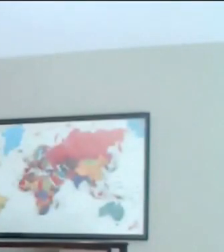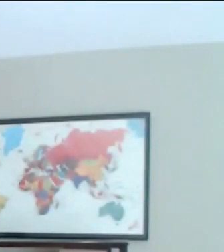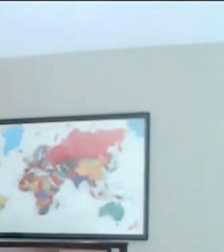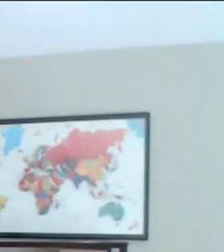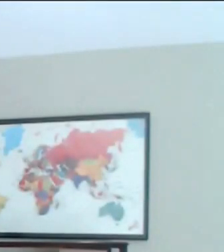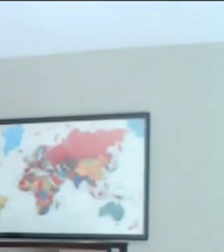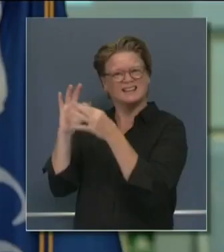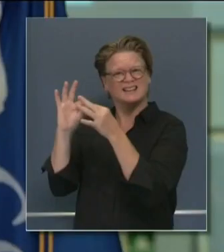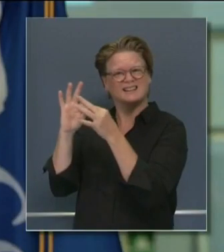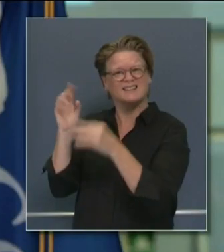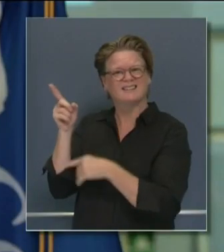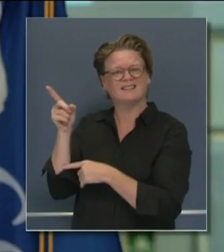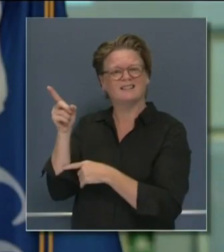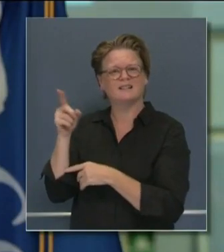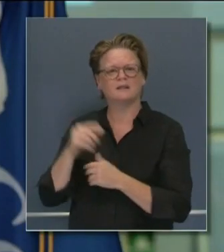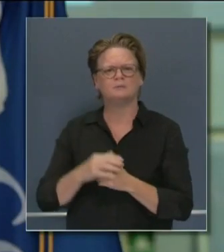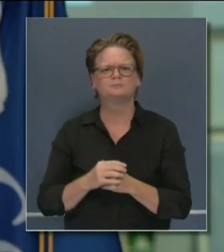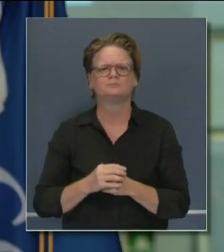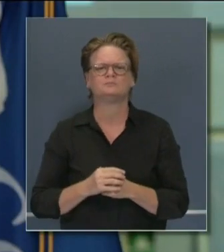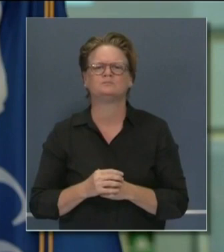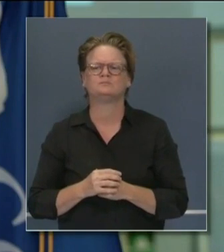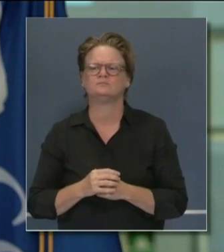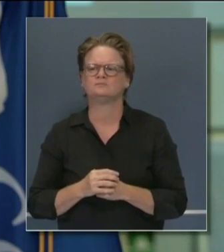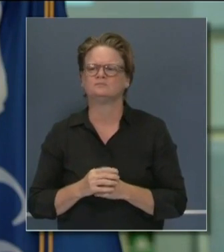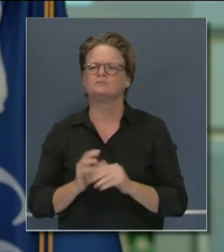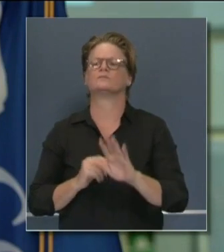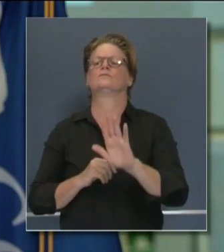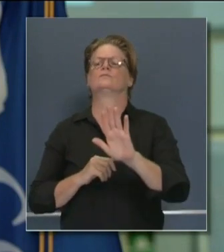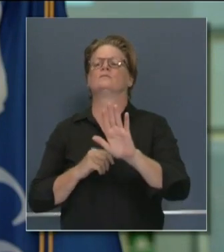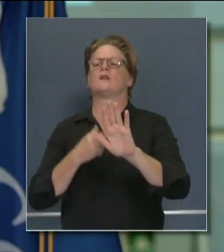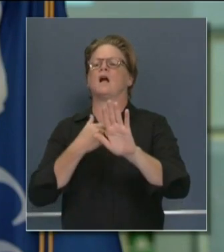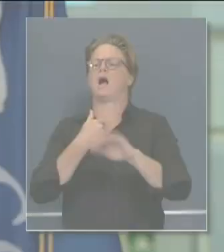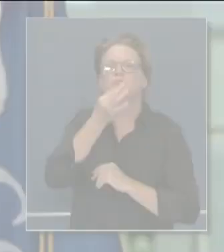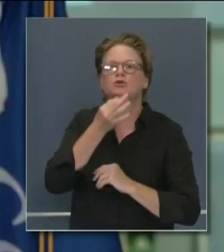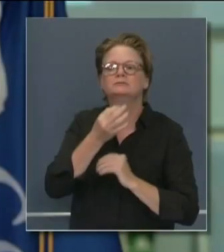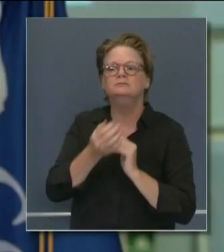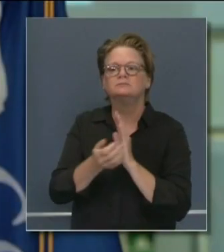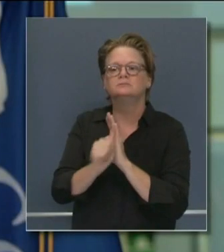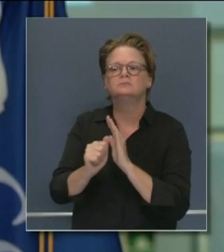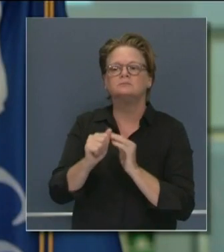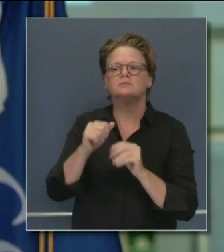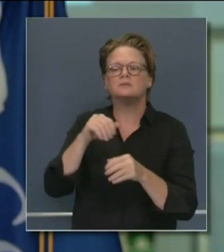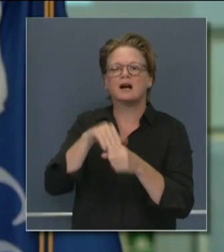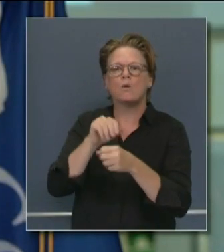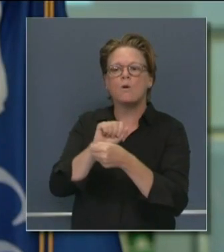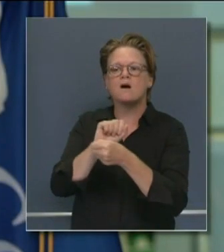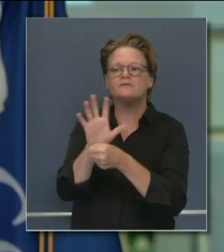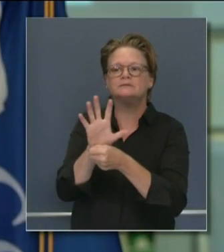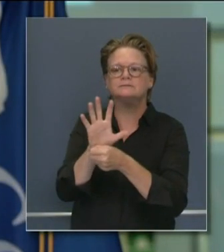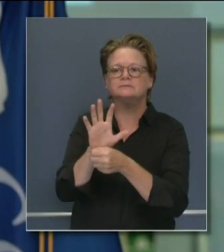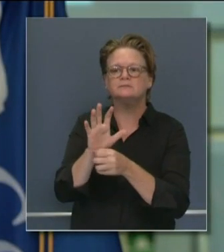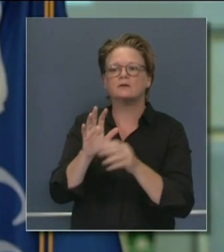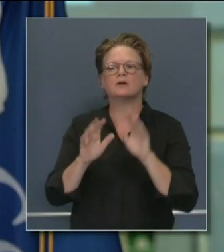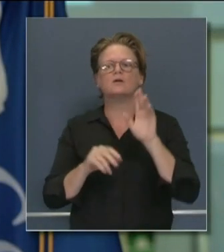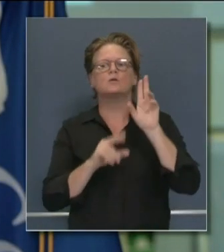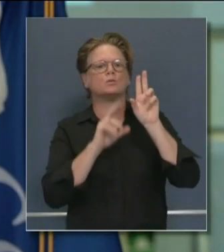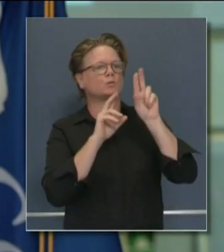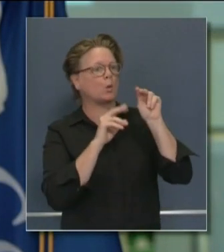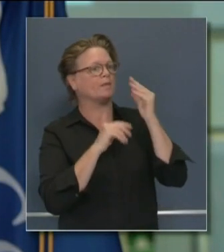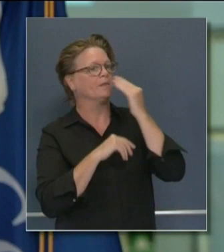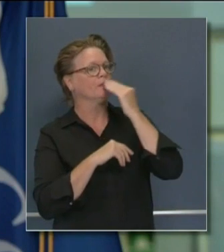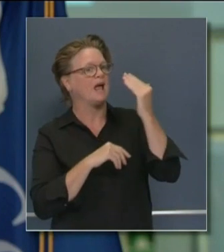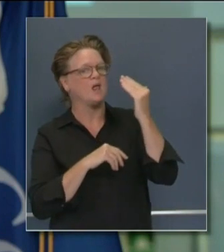I'd like to know why the change was made. I don't agree with the new CDC guidance, period, full stop. With respect to the CDC, no, that is not the